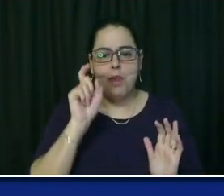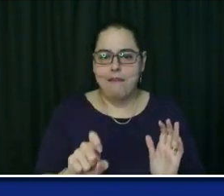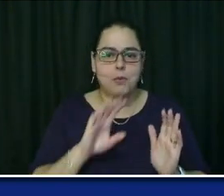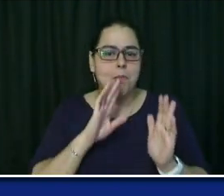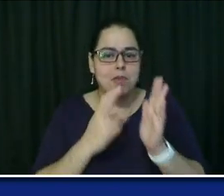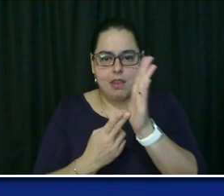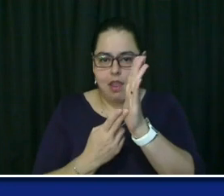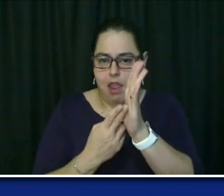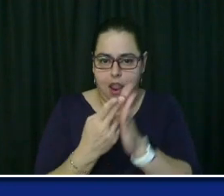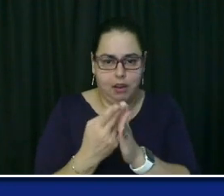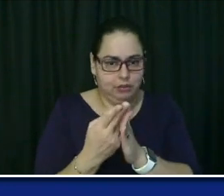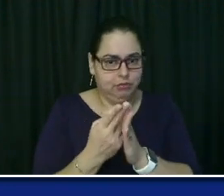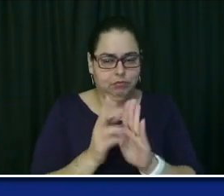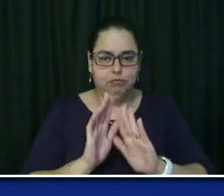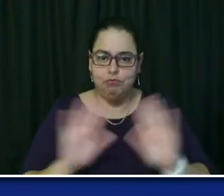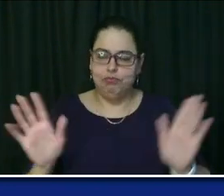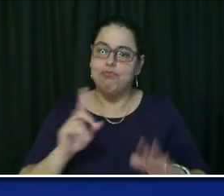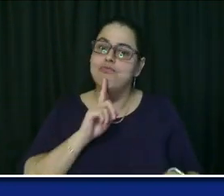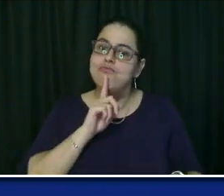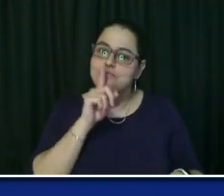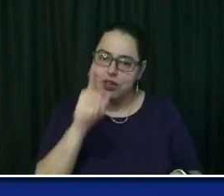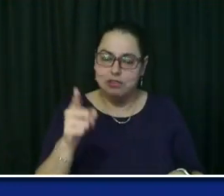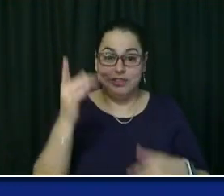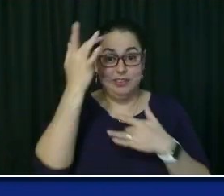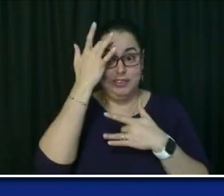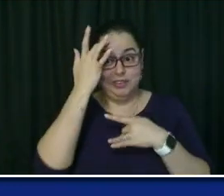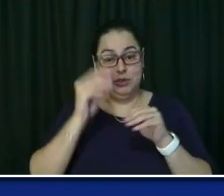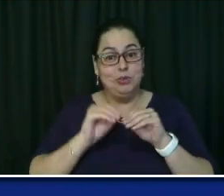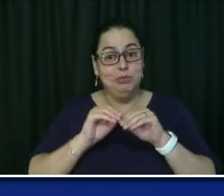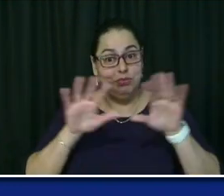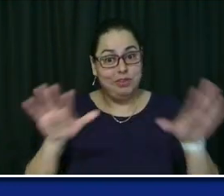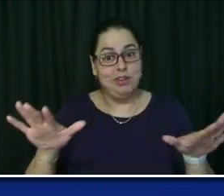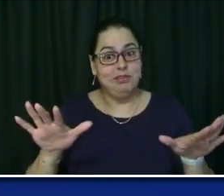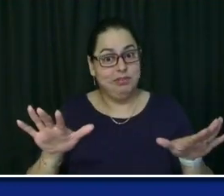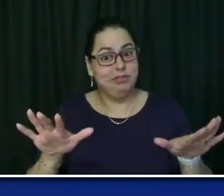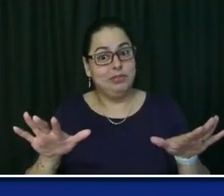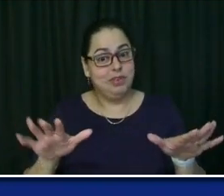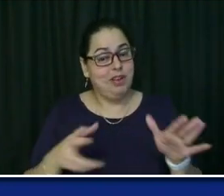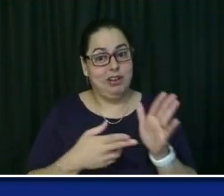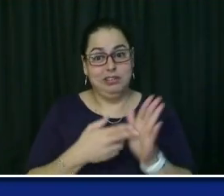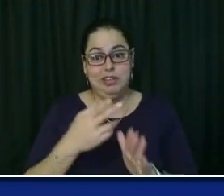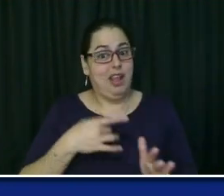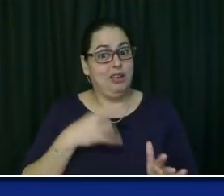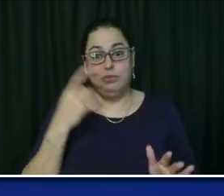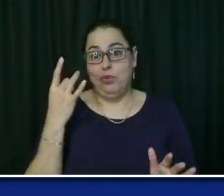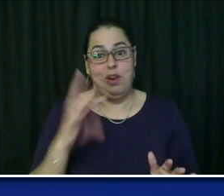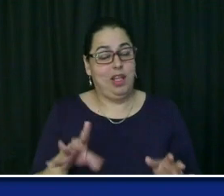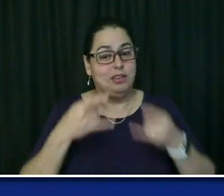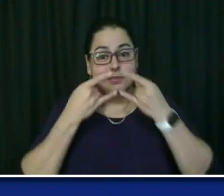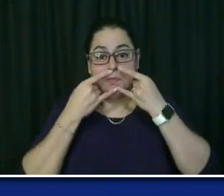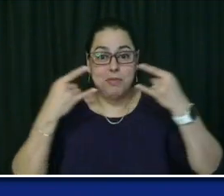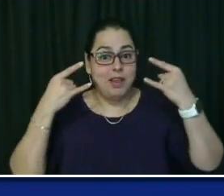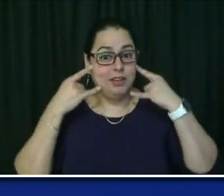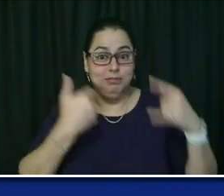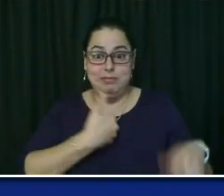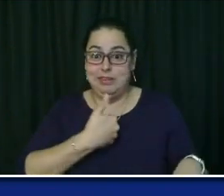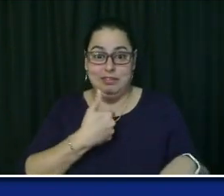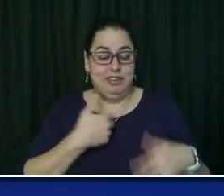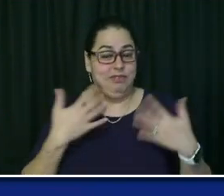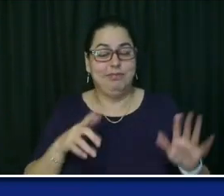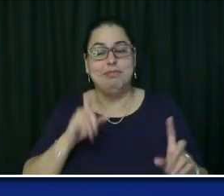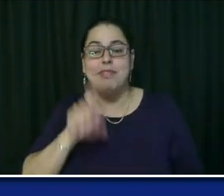the microphone. I'll put it back on when I step away from the microphone. But that is one of the sacrifices we have to make. And there are others. Social